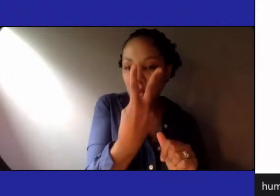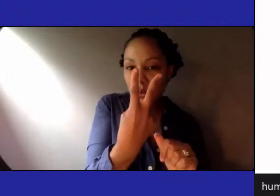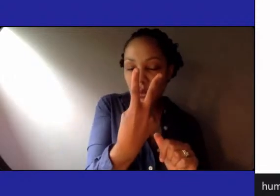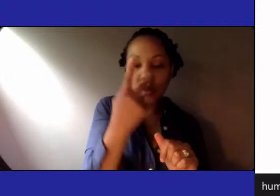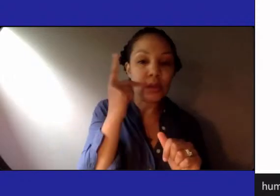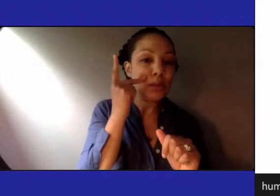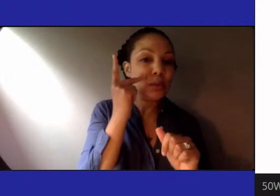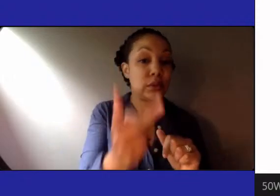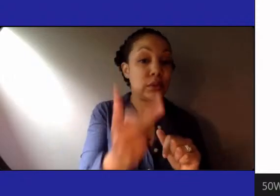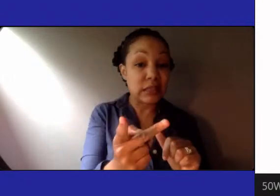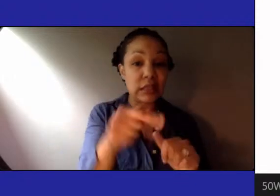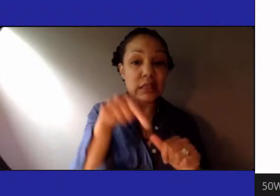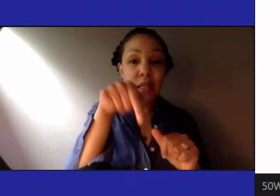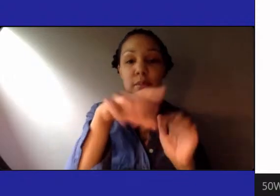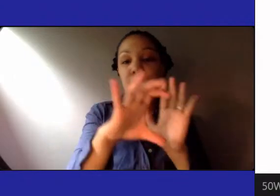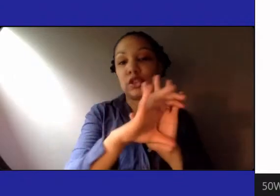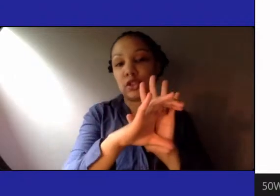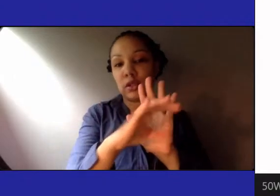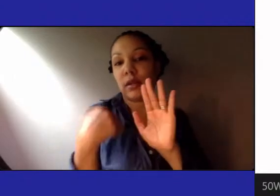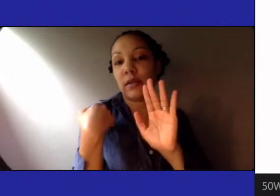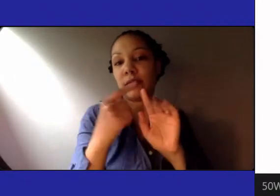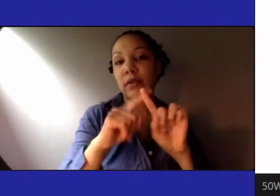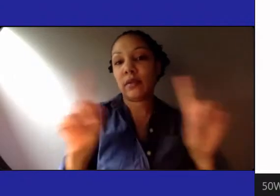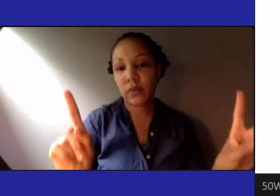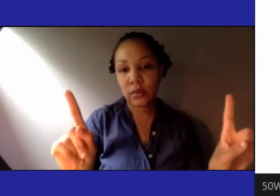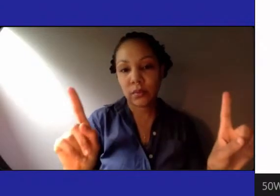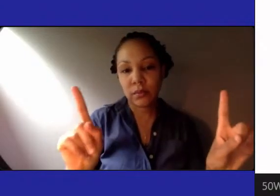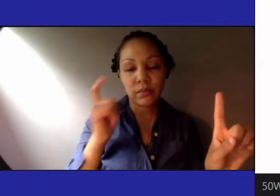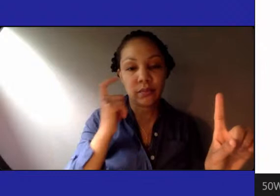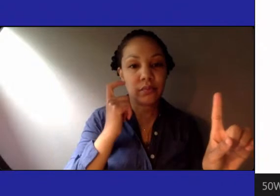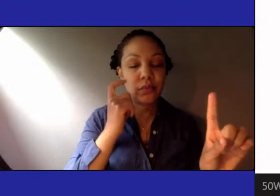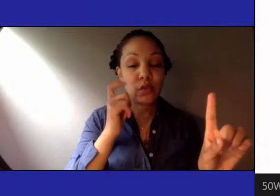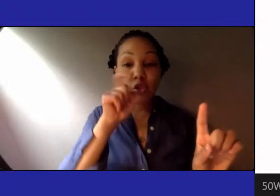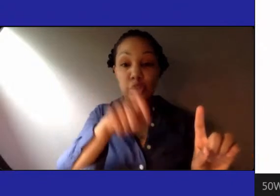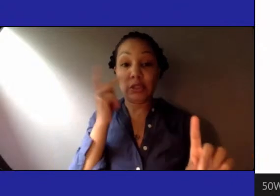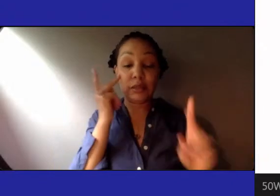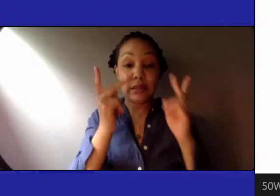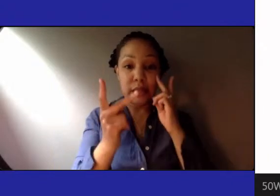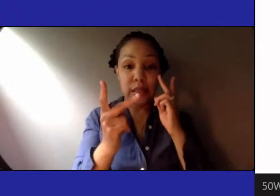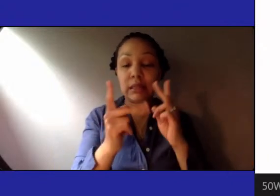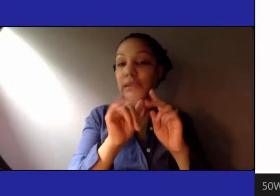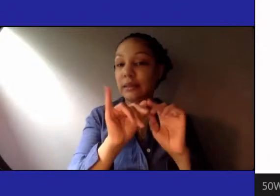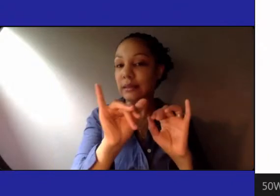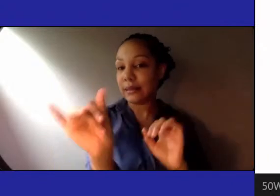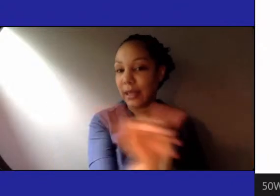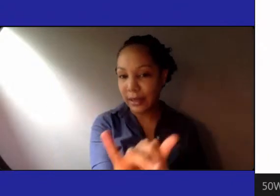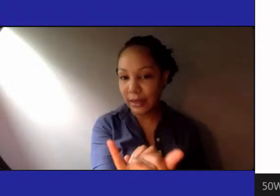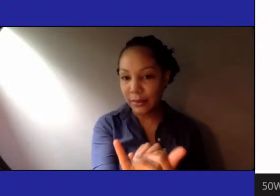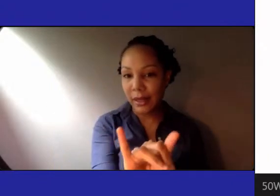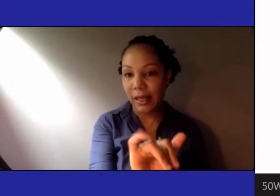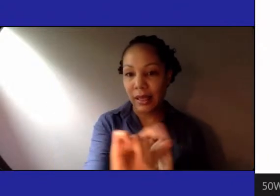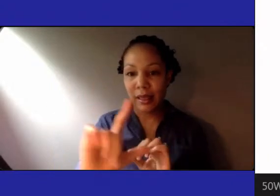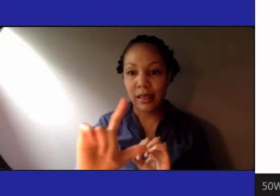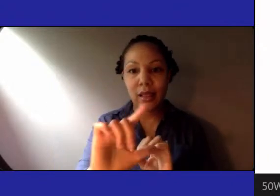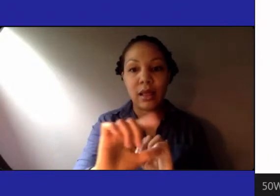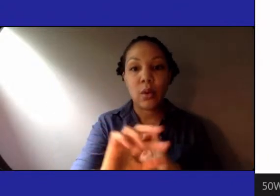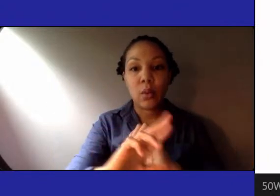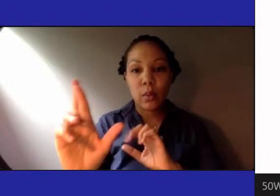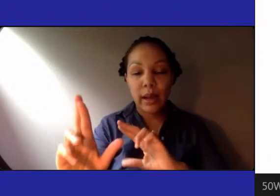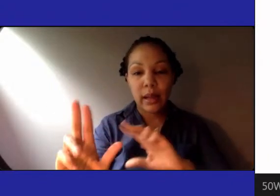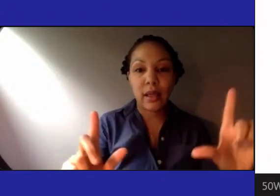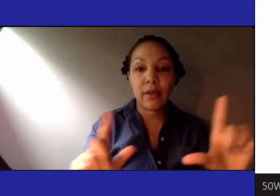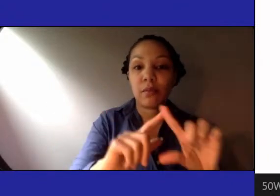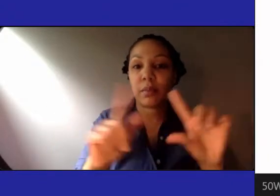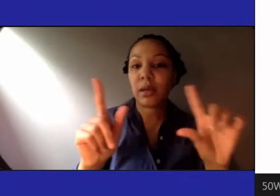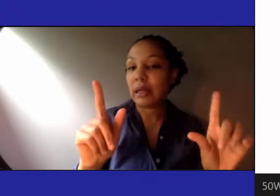see the same as you see on the left, on the right, and you don't because there's no blood going to the brain. So